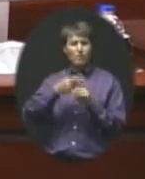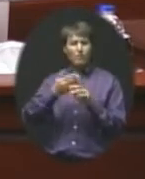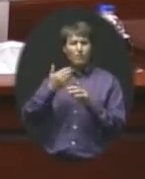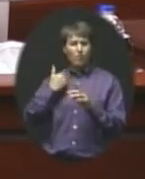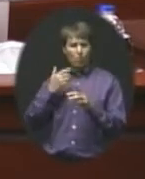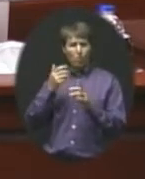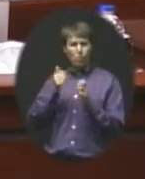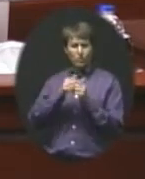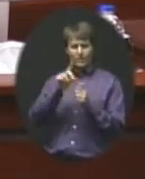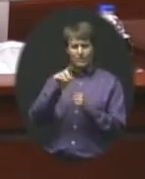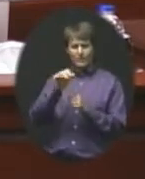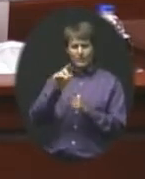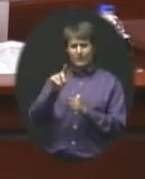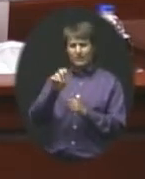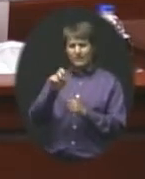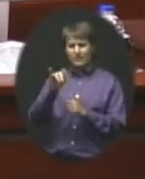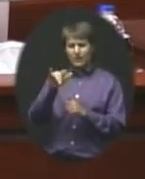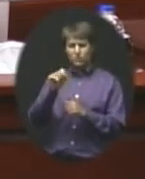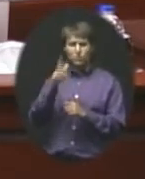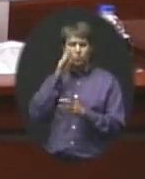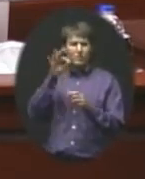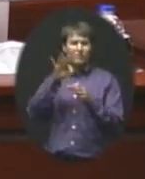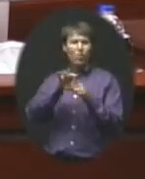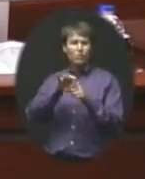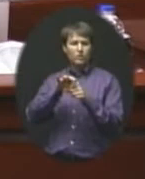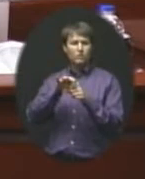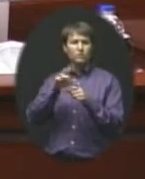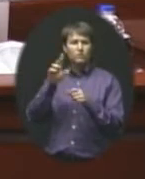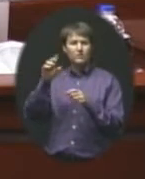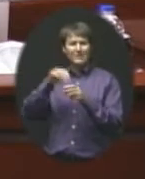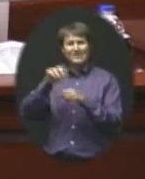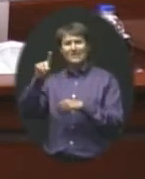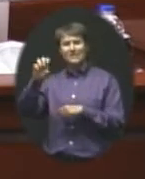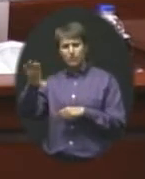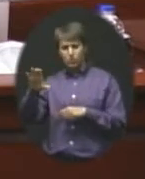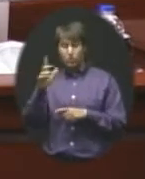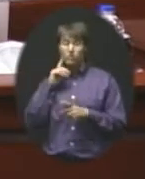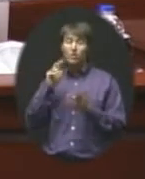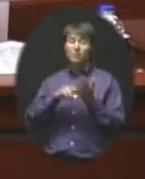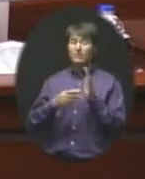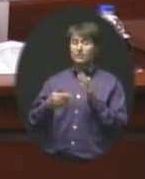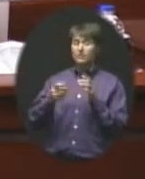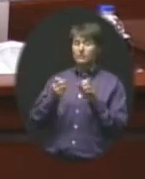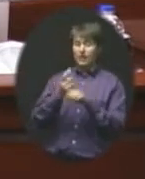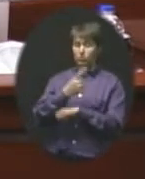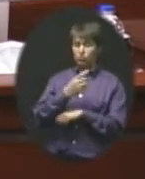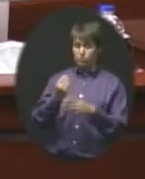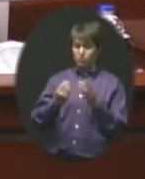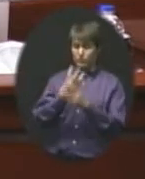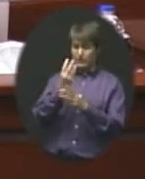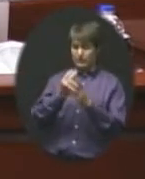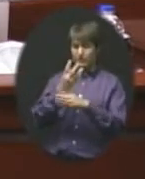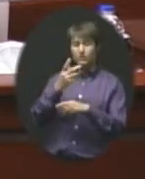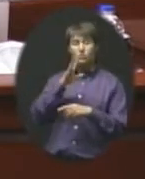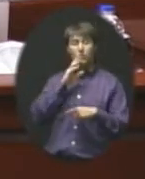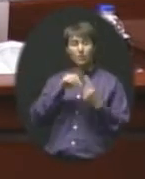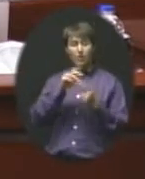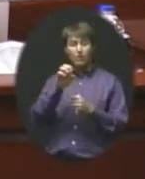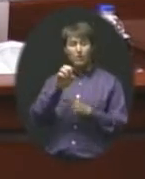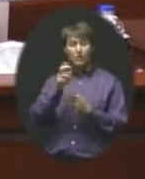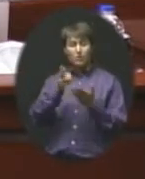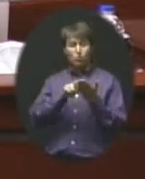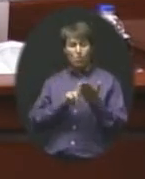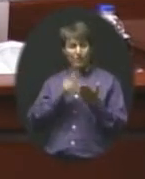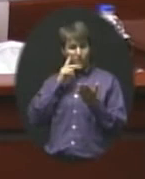of it to be voted upon at the December timeframe. So that way, next spring, early, when we start to talk about enrollment for the next school year,